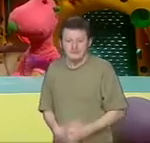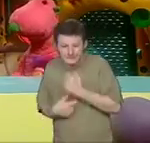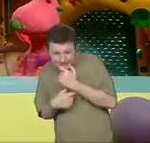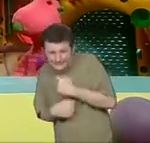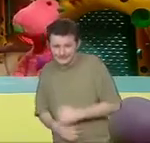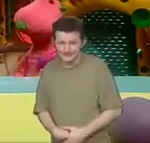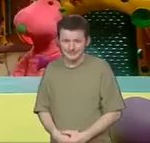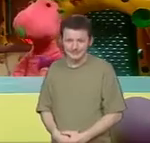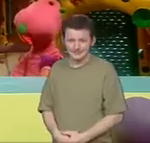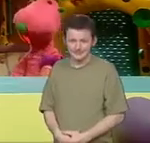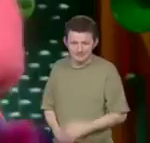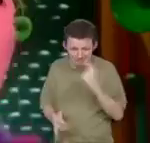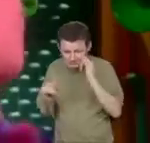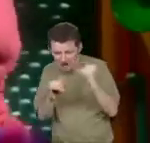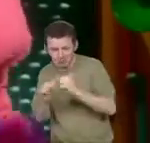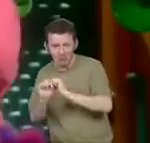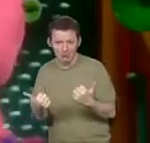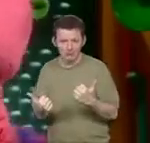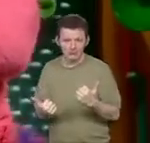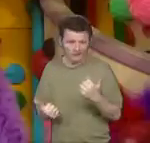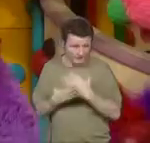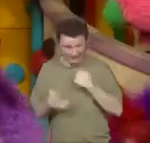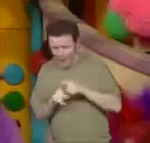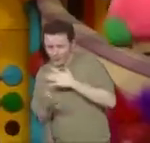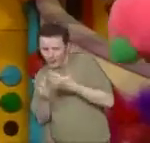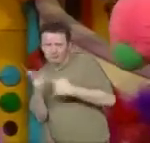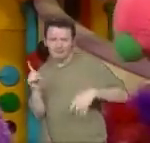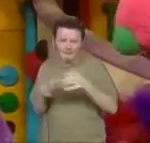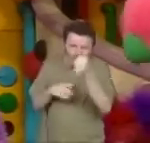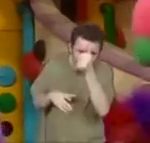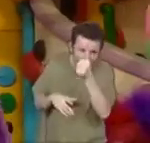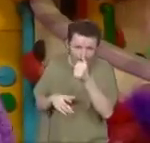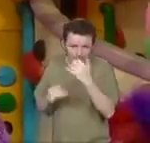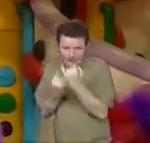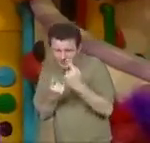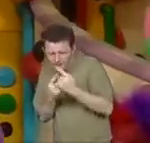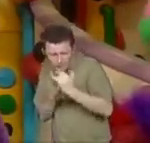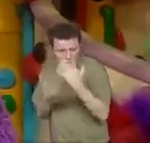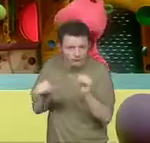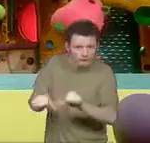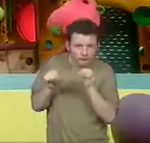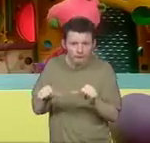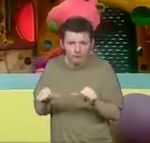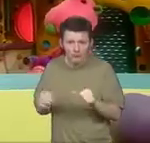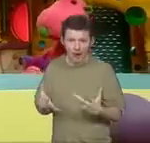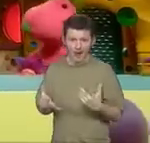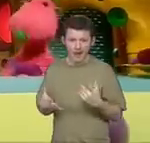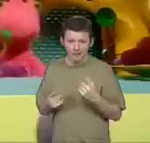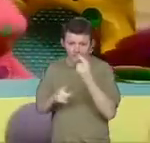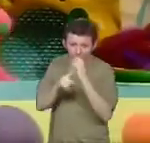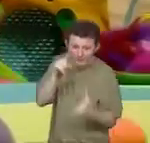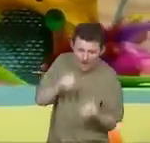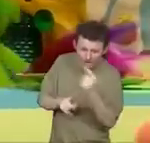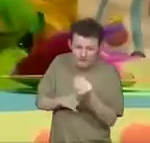Peeps, test things out. Yeah. Just like Hoobs. Well, we'd better test something out, just to make sure. Oh, let's test the